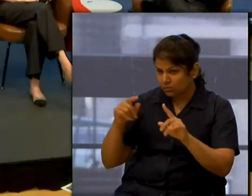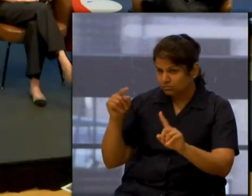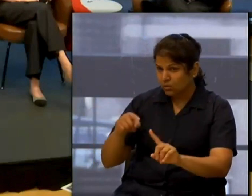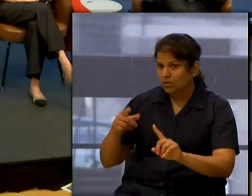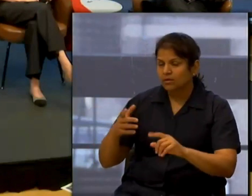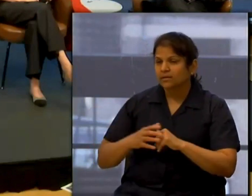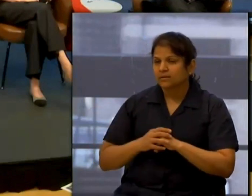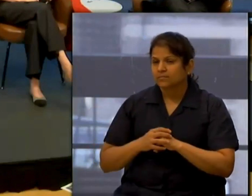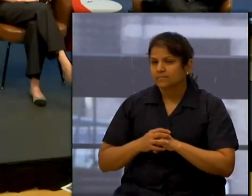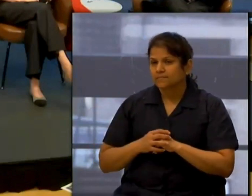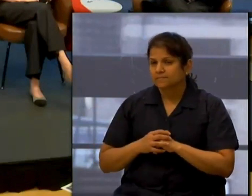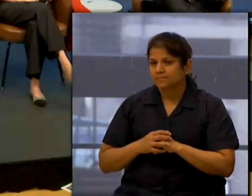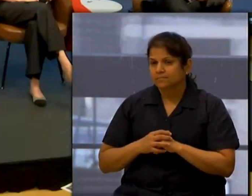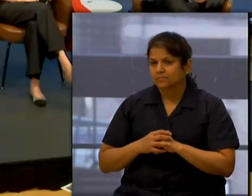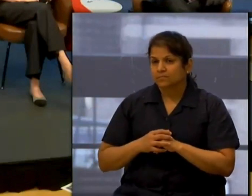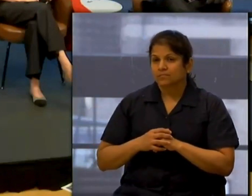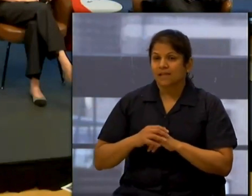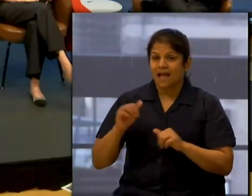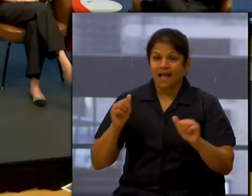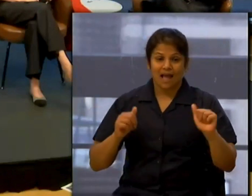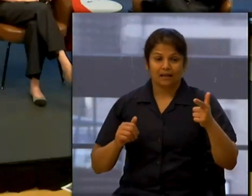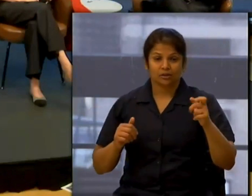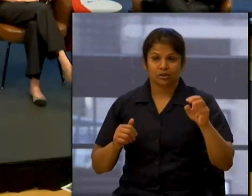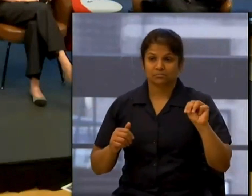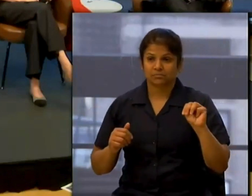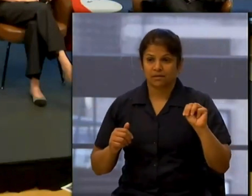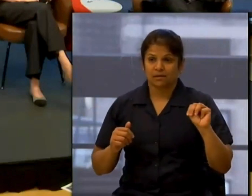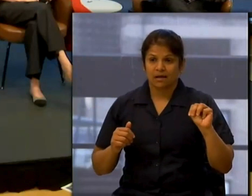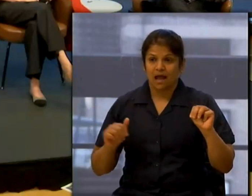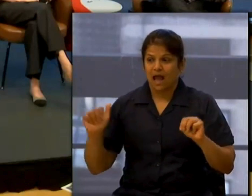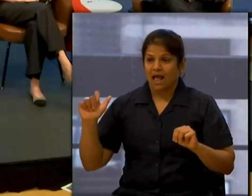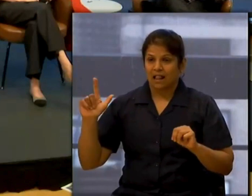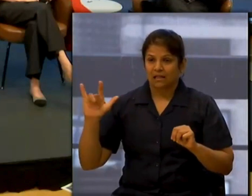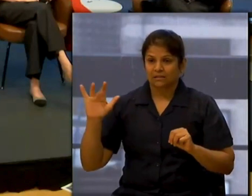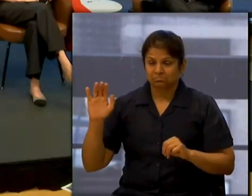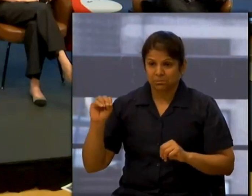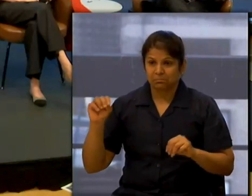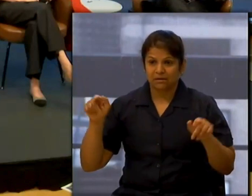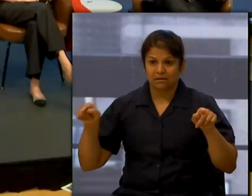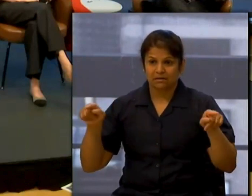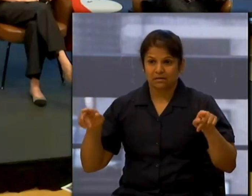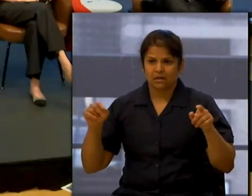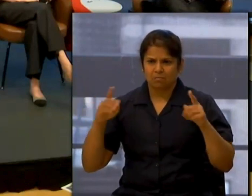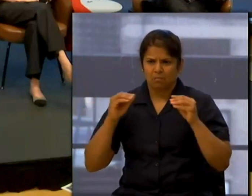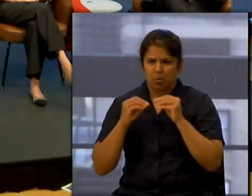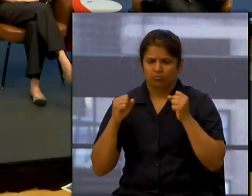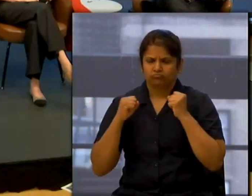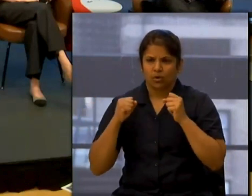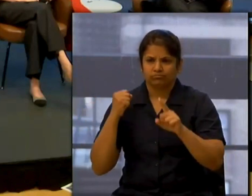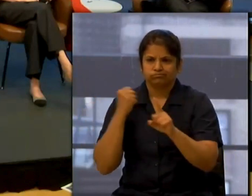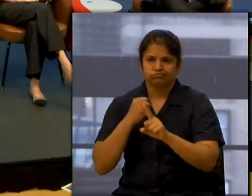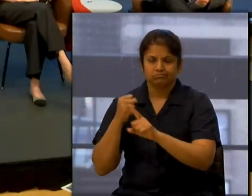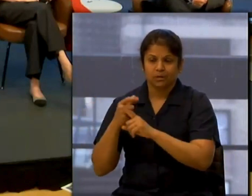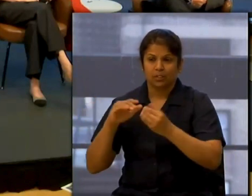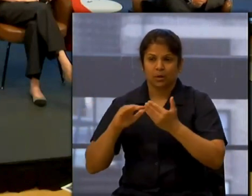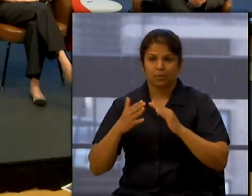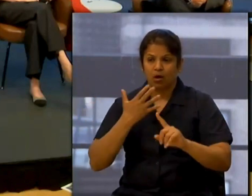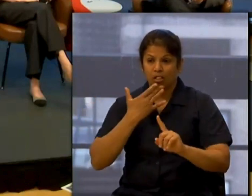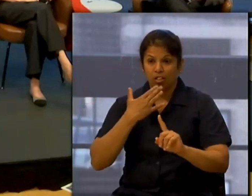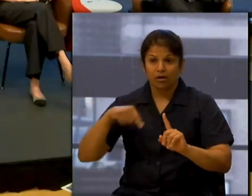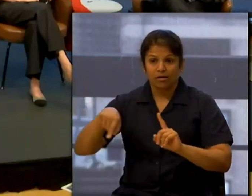of ageism and ableism on communities of color and LGBTQ plus communities can be more